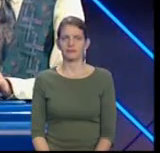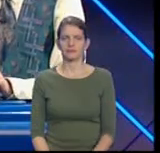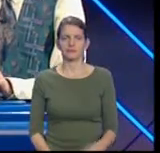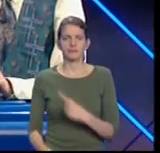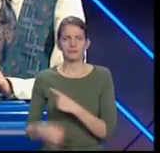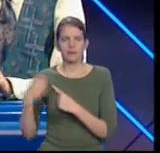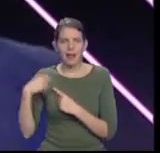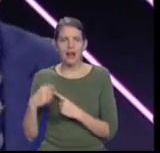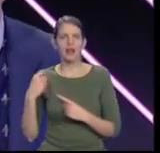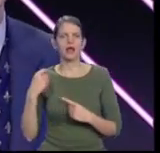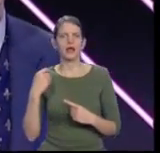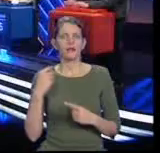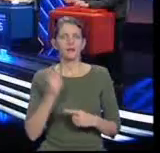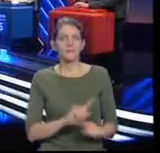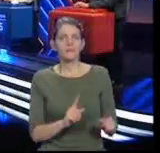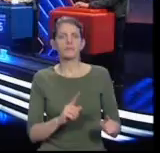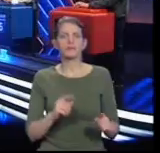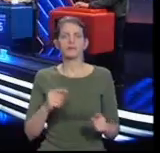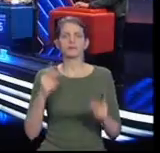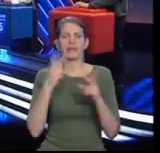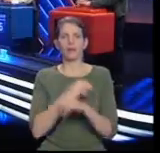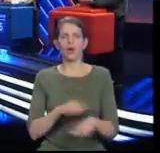Gavin. Sleepwalking. Yes.